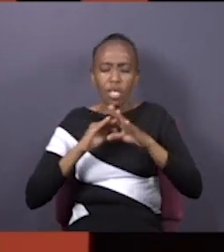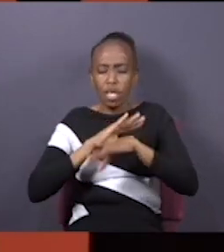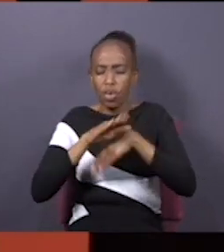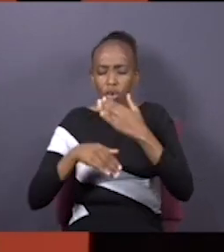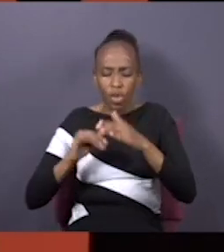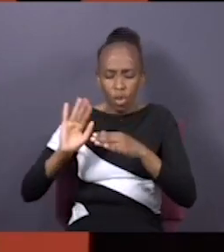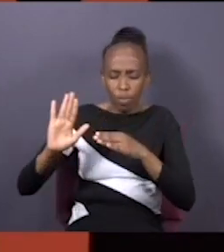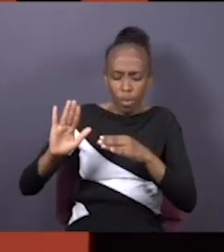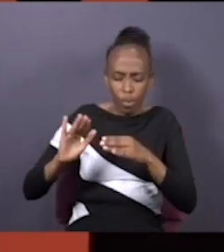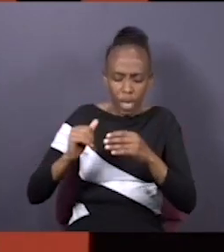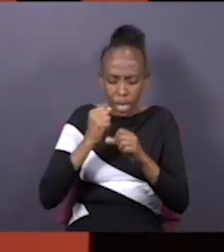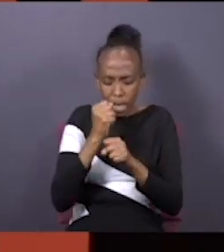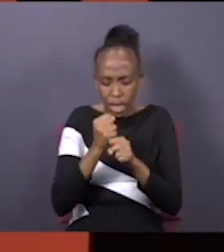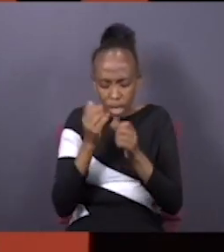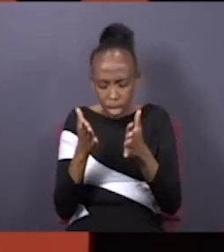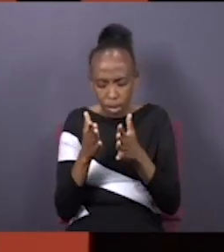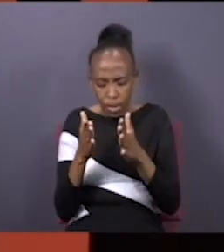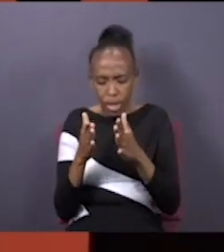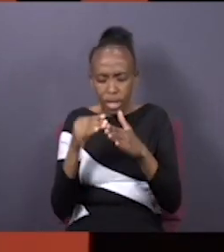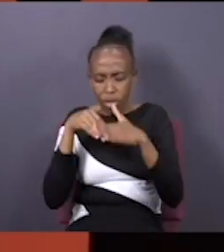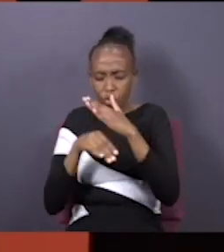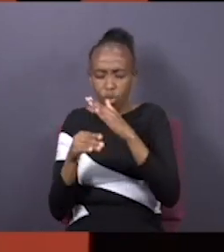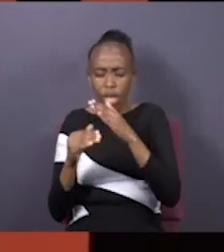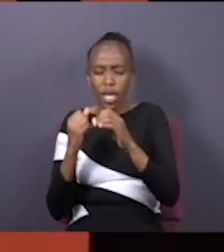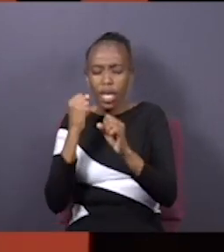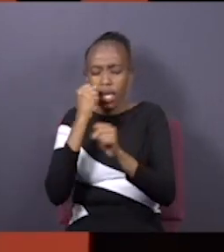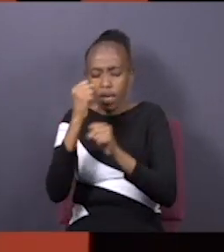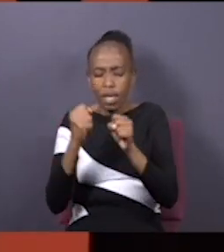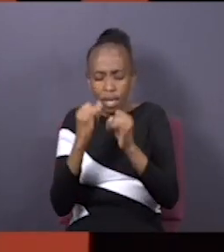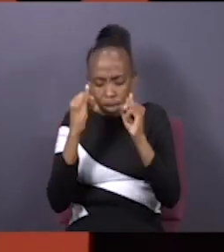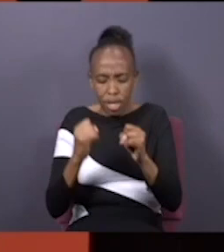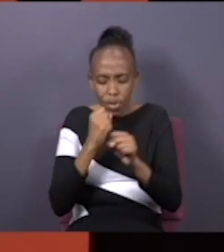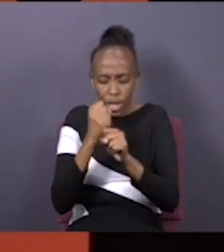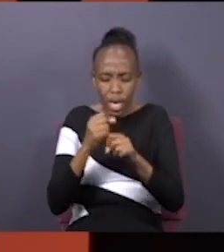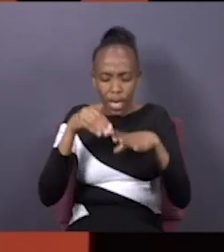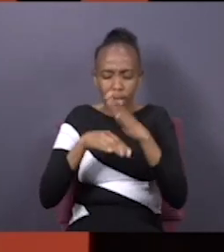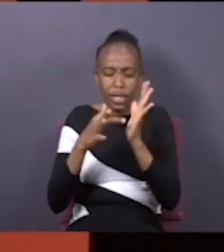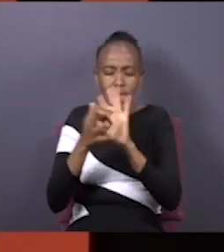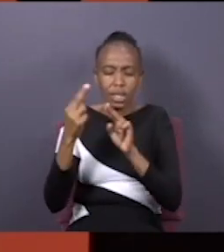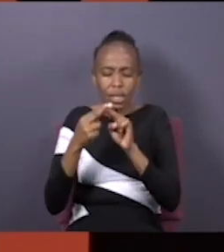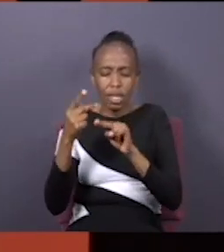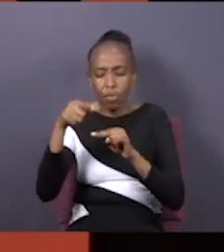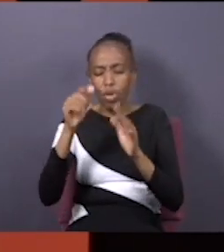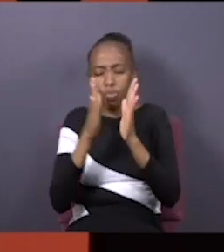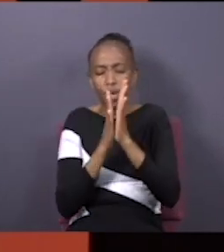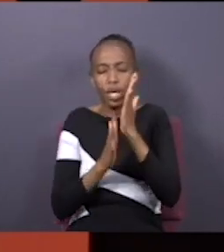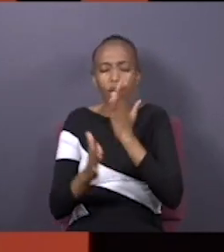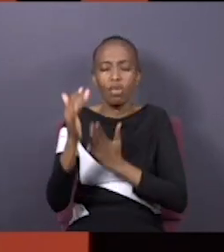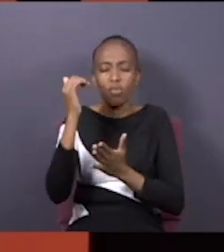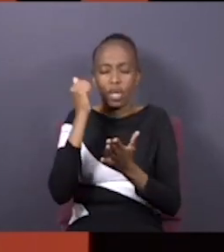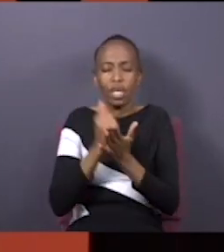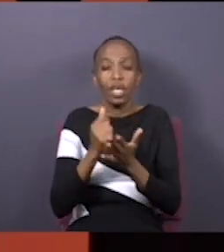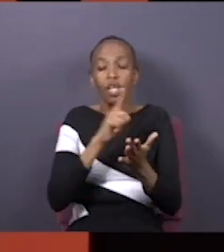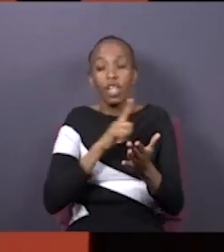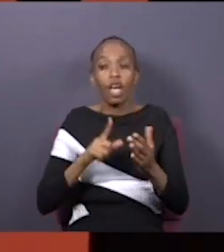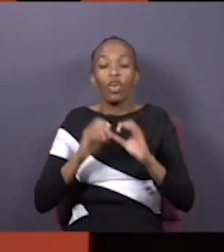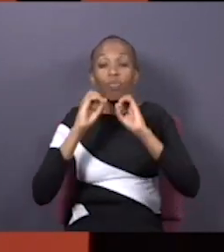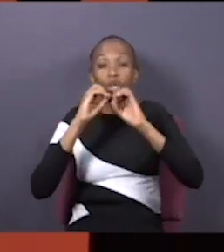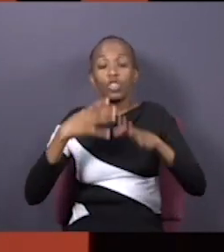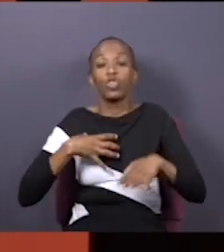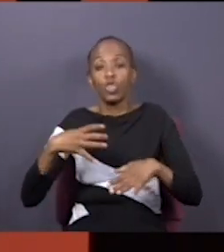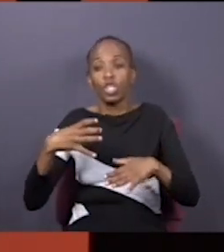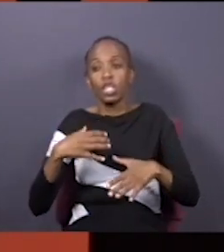the remaining part of this year and into the new year. In Jesus' name we pray. Amen. The Lord bless you